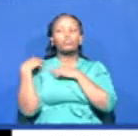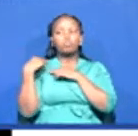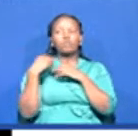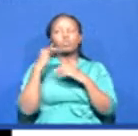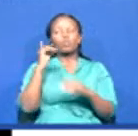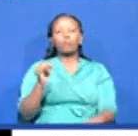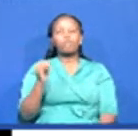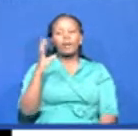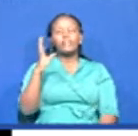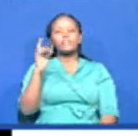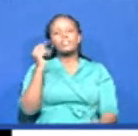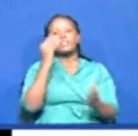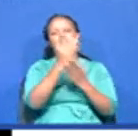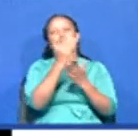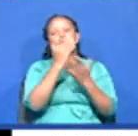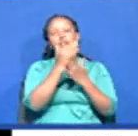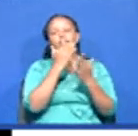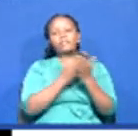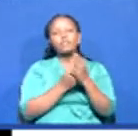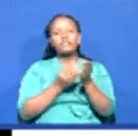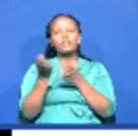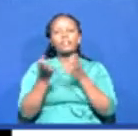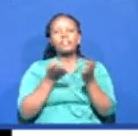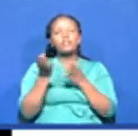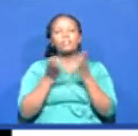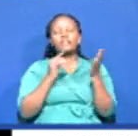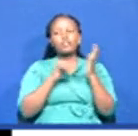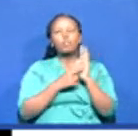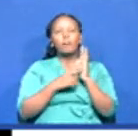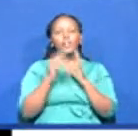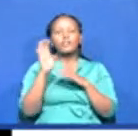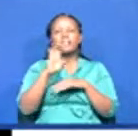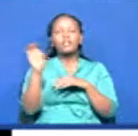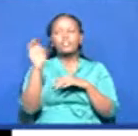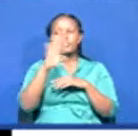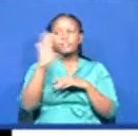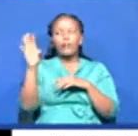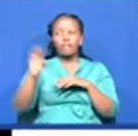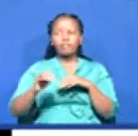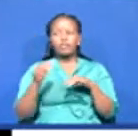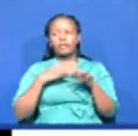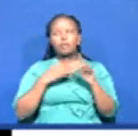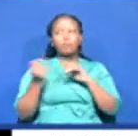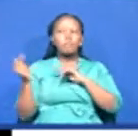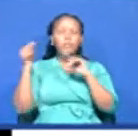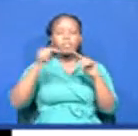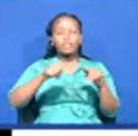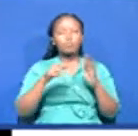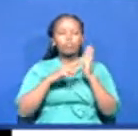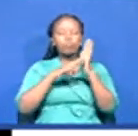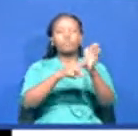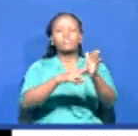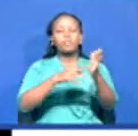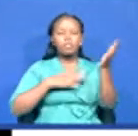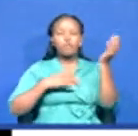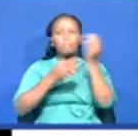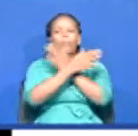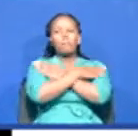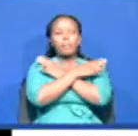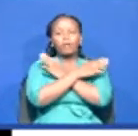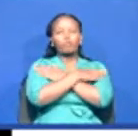initiatives in Trademark East Africa. I'm here to represent my colleague, Mr. Ahmed